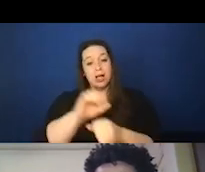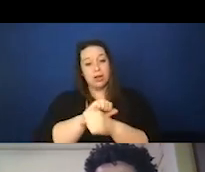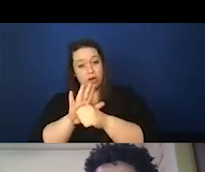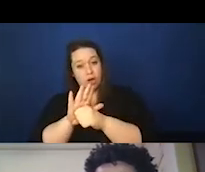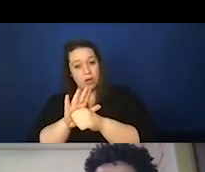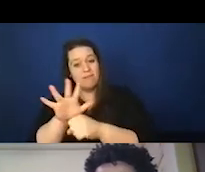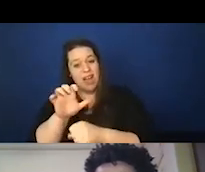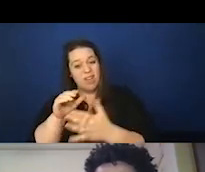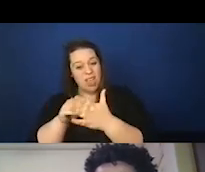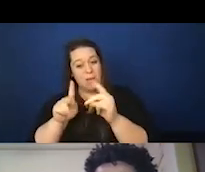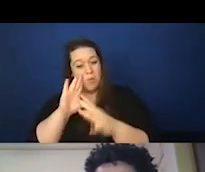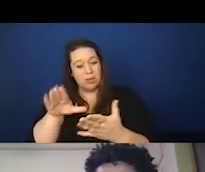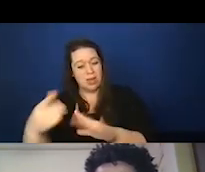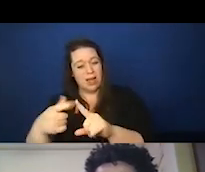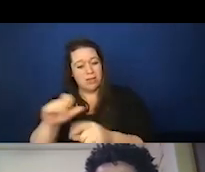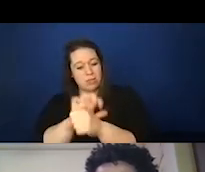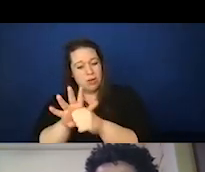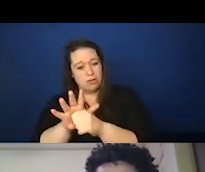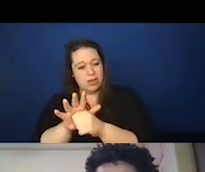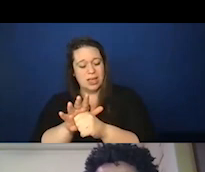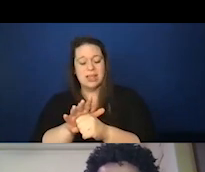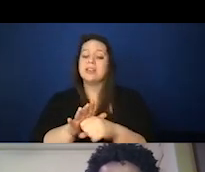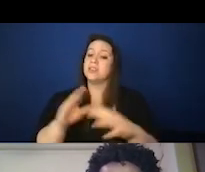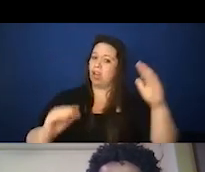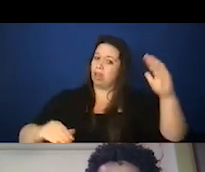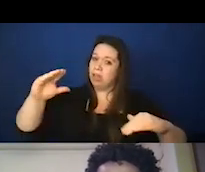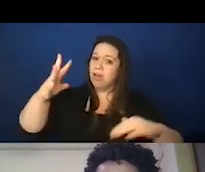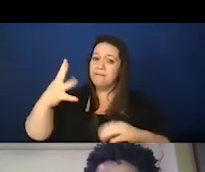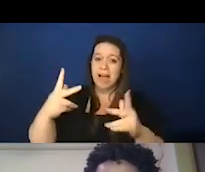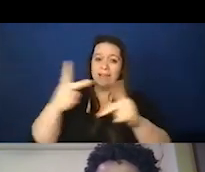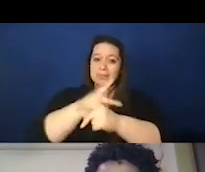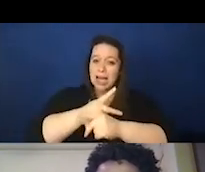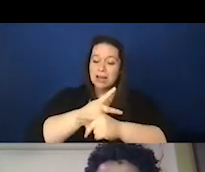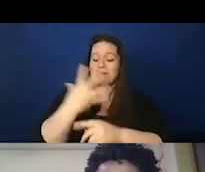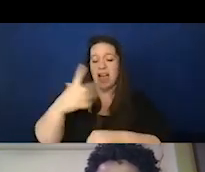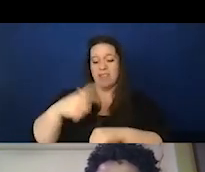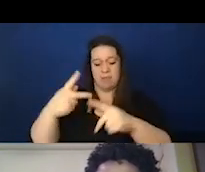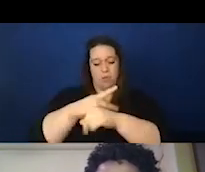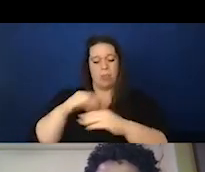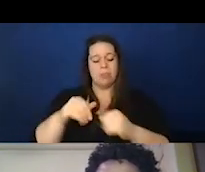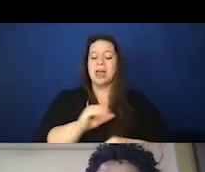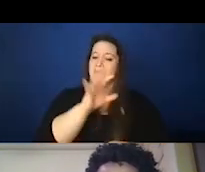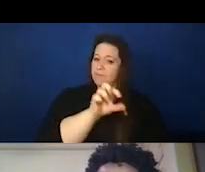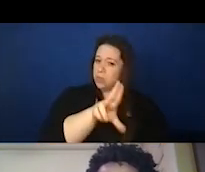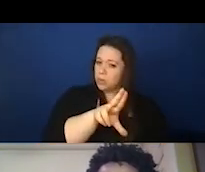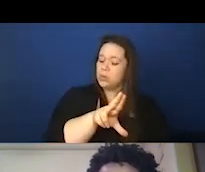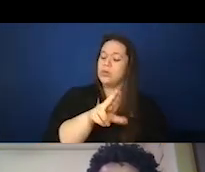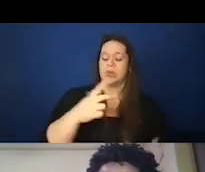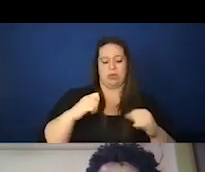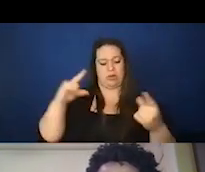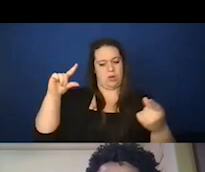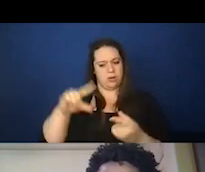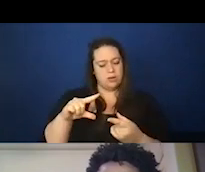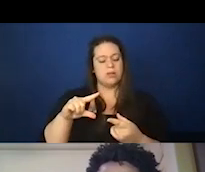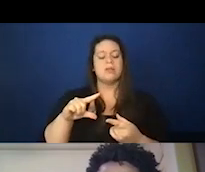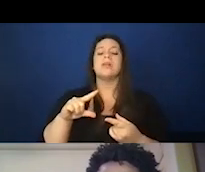It could spread from person to person. So that's why we use vaccines to try to decrease the amount of person-to-person spread of an infectious disease